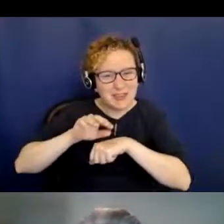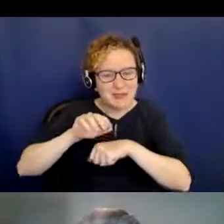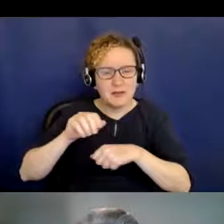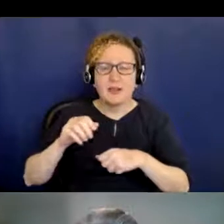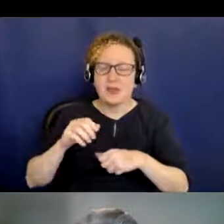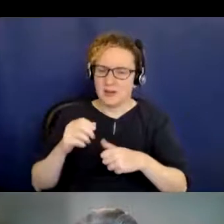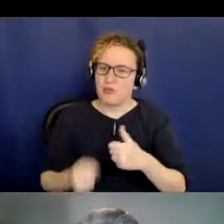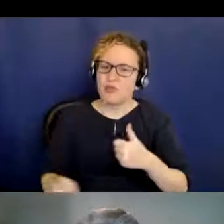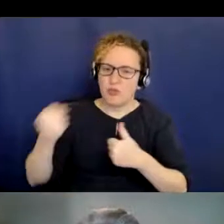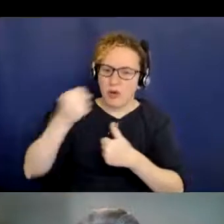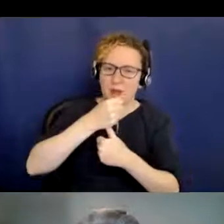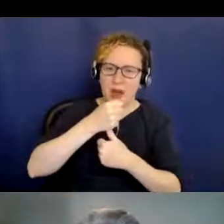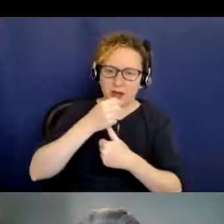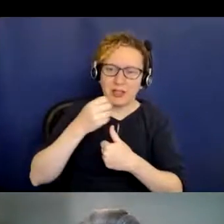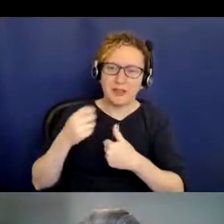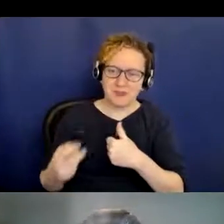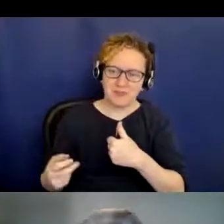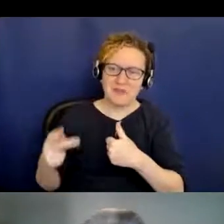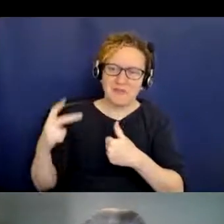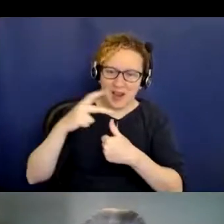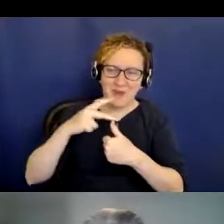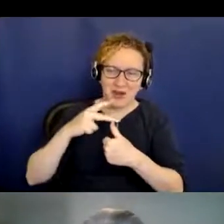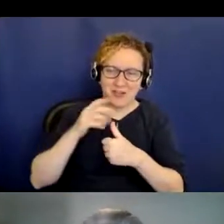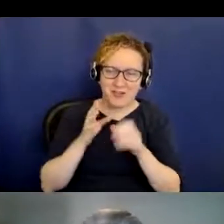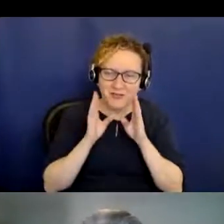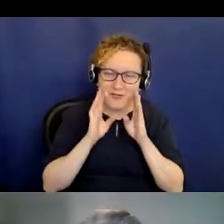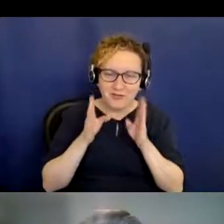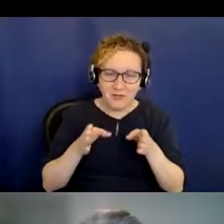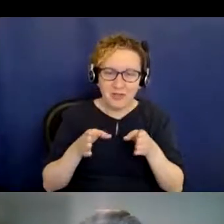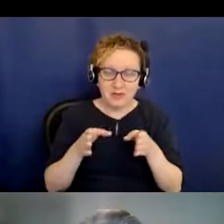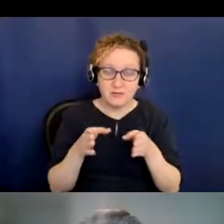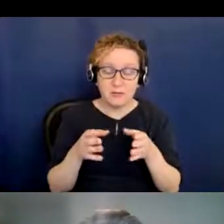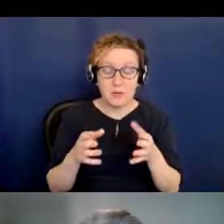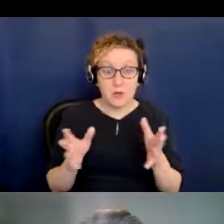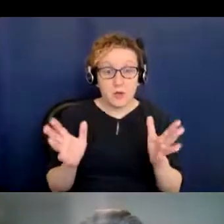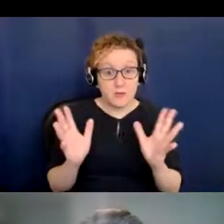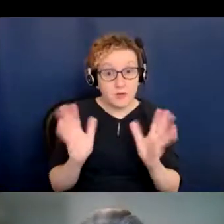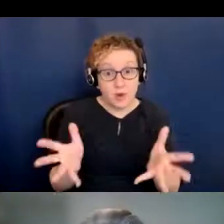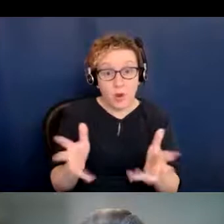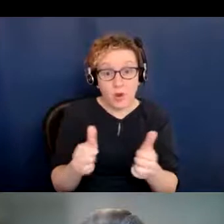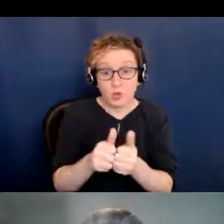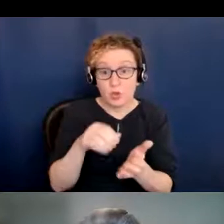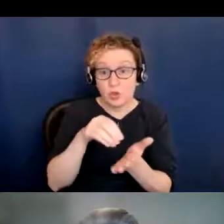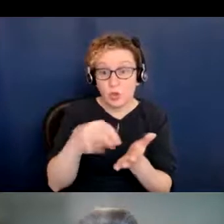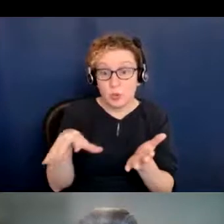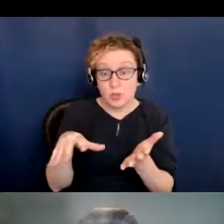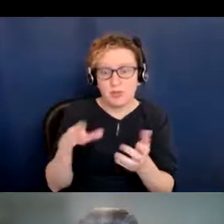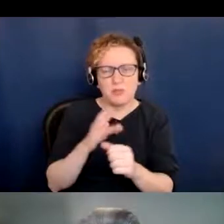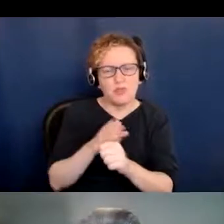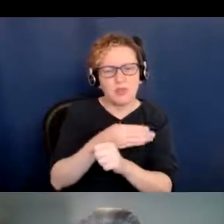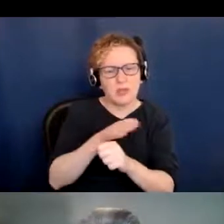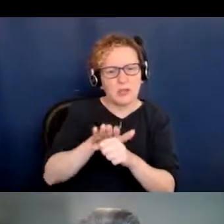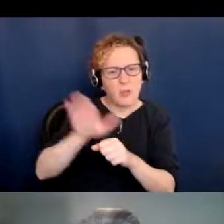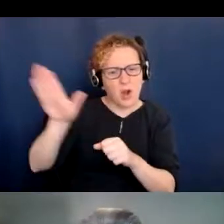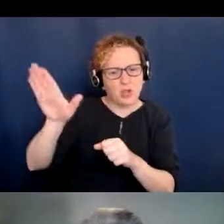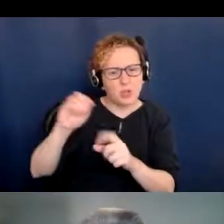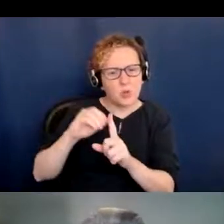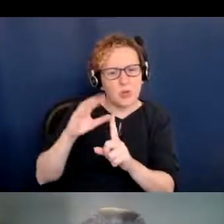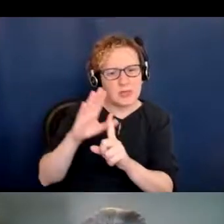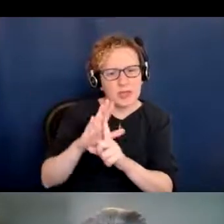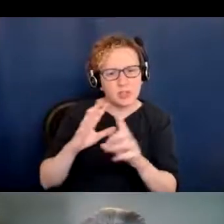method for talking to and reaching students. Pre-departure orientations will